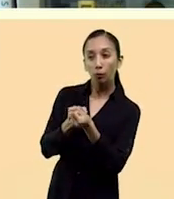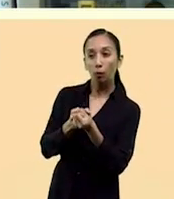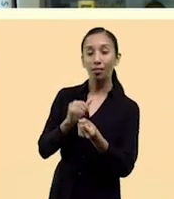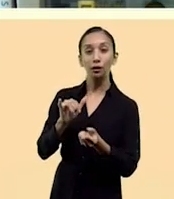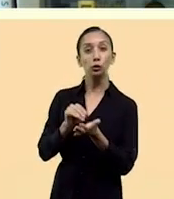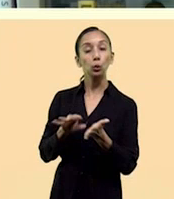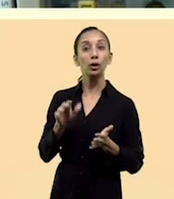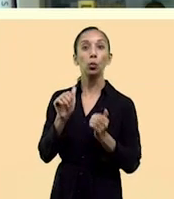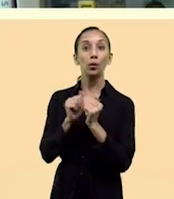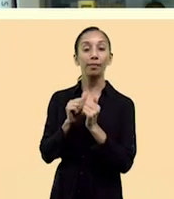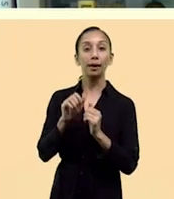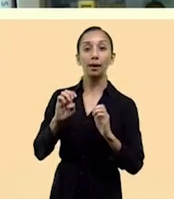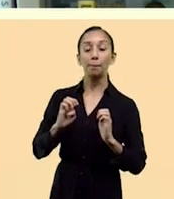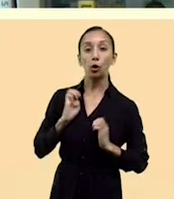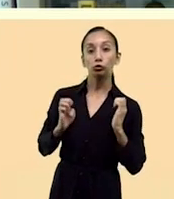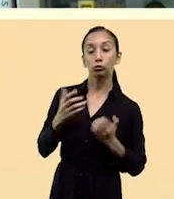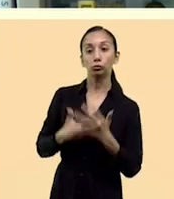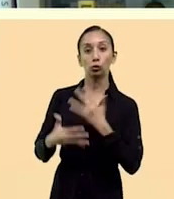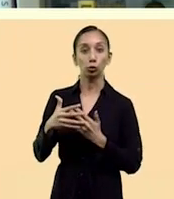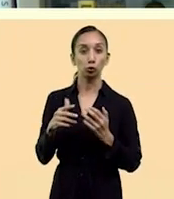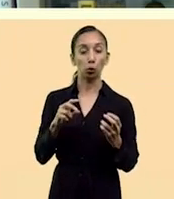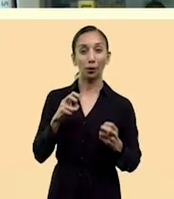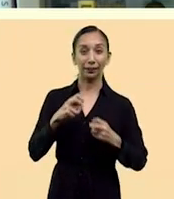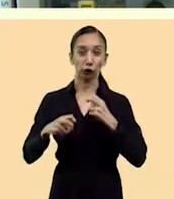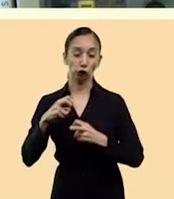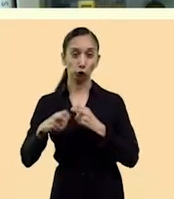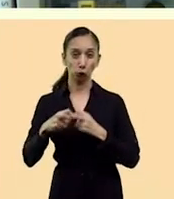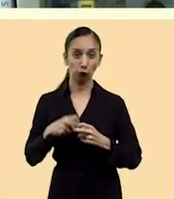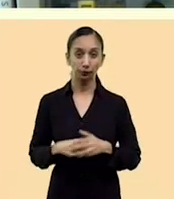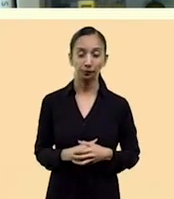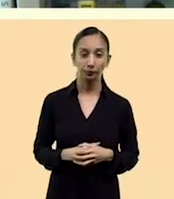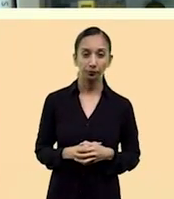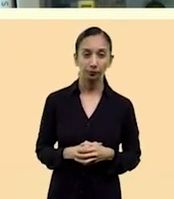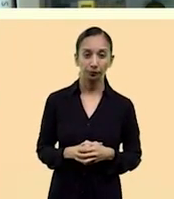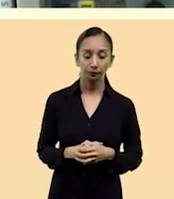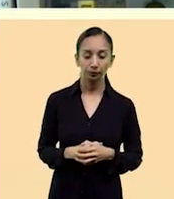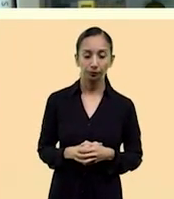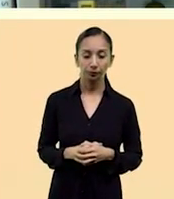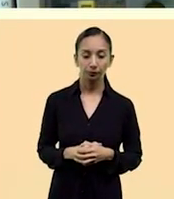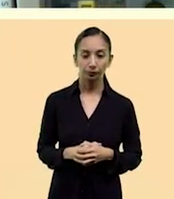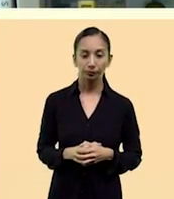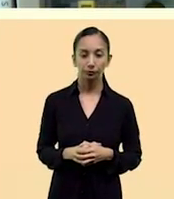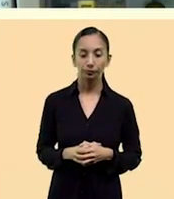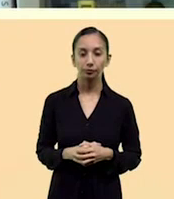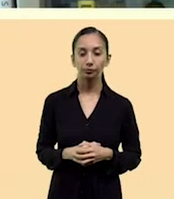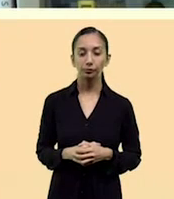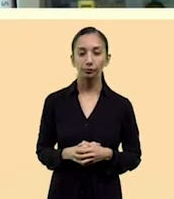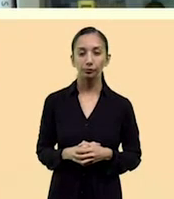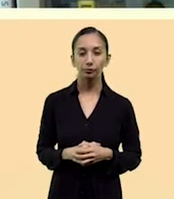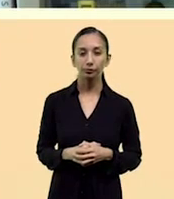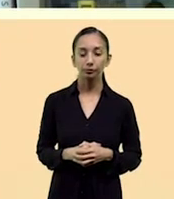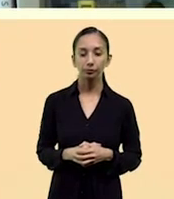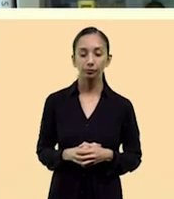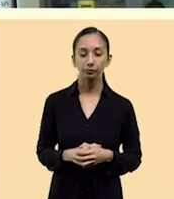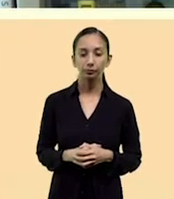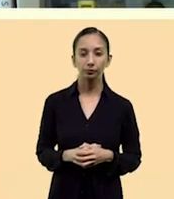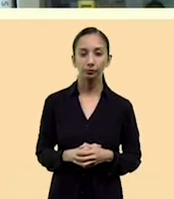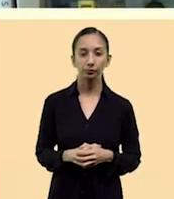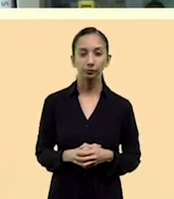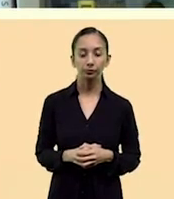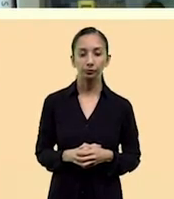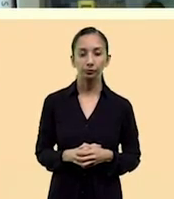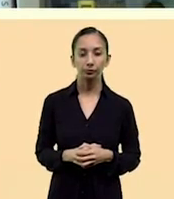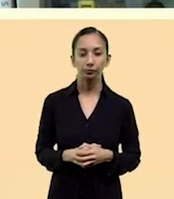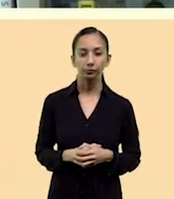this crisis may have caused. I spoke many months ago about our plans to do this in our highest need schools. In light of the